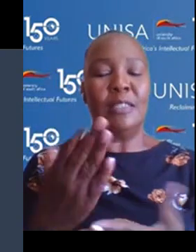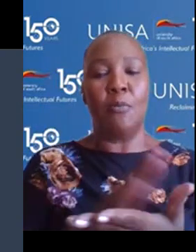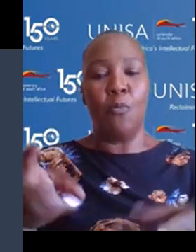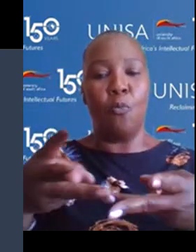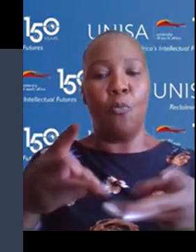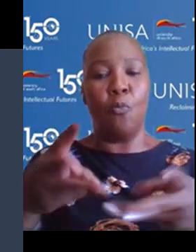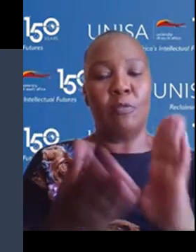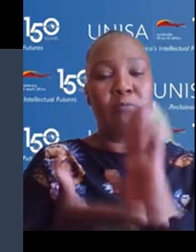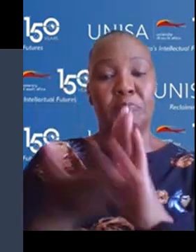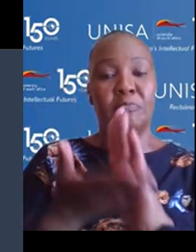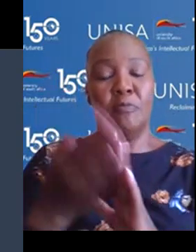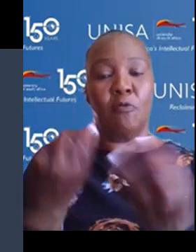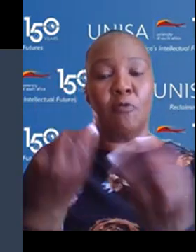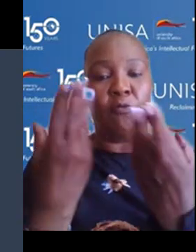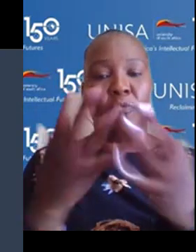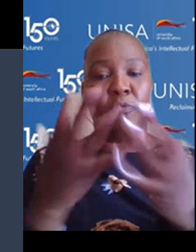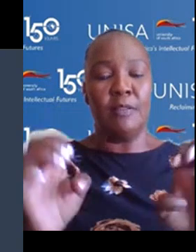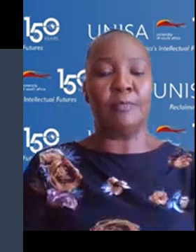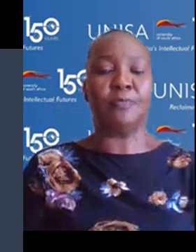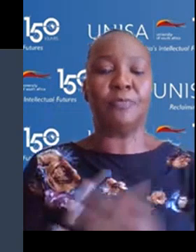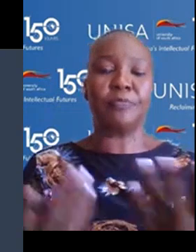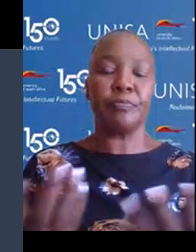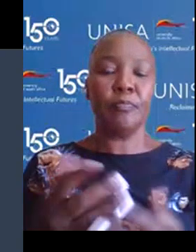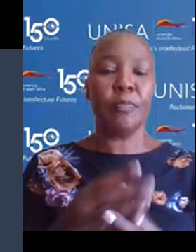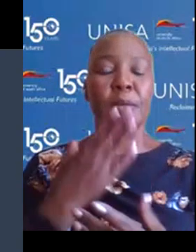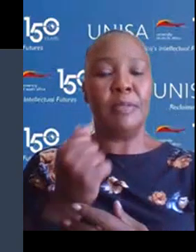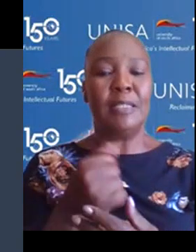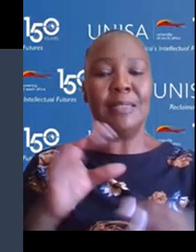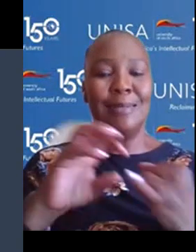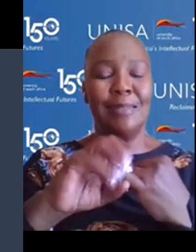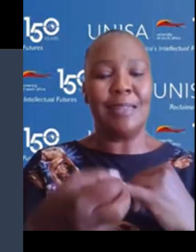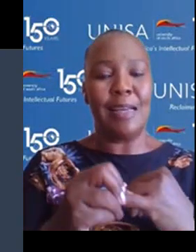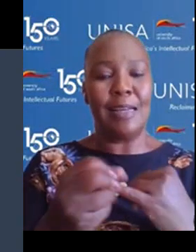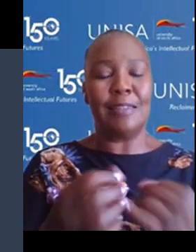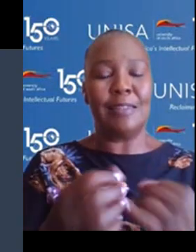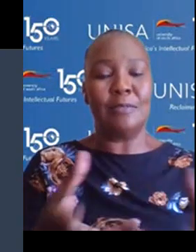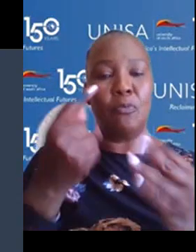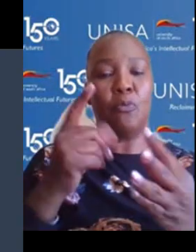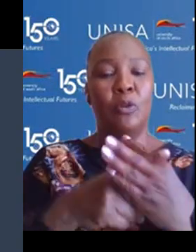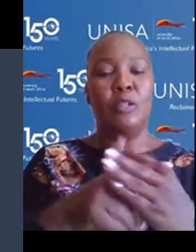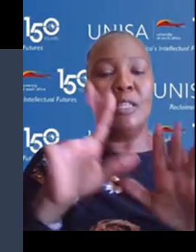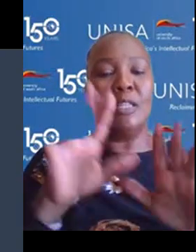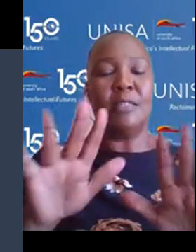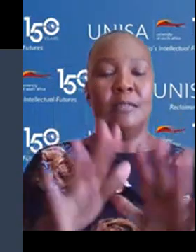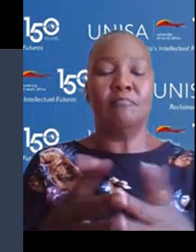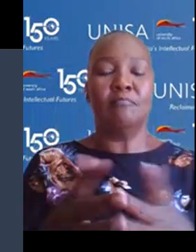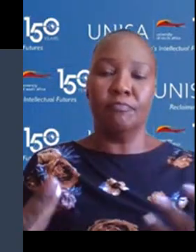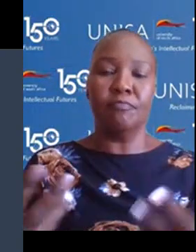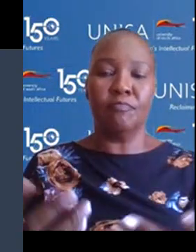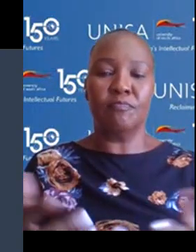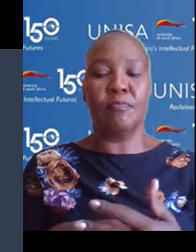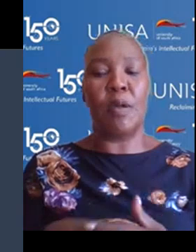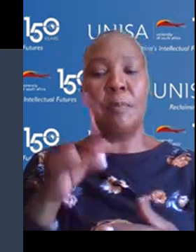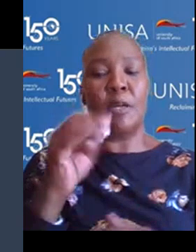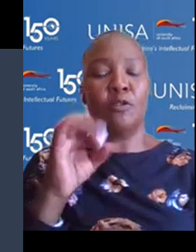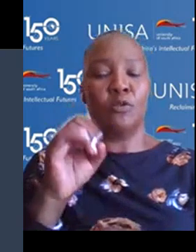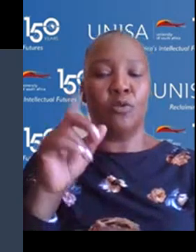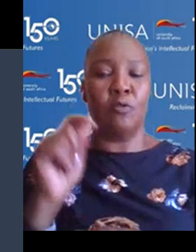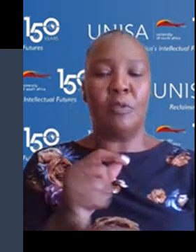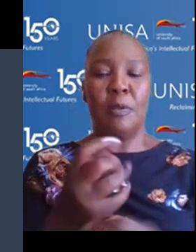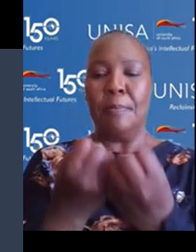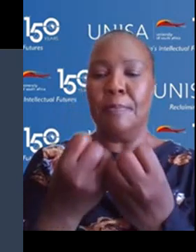upgrading for free. So please try at least to get to Windows 10. And then obviously Microsoft 365 is used quite a